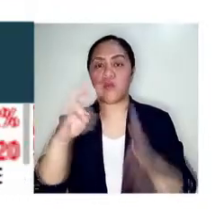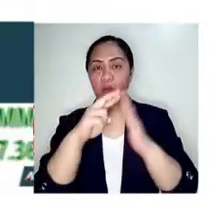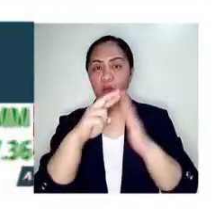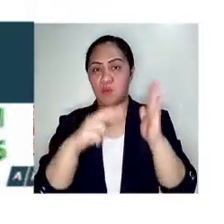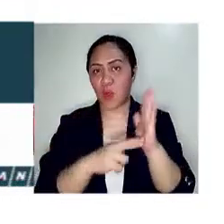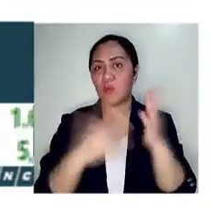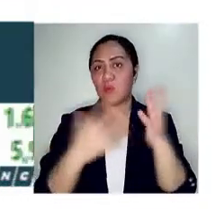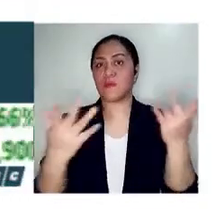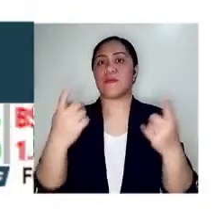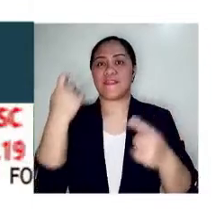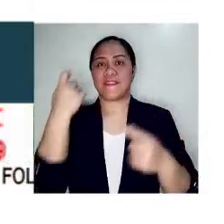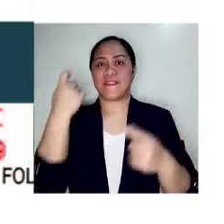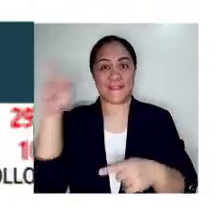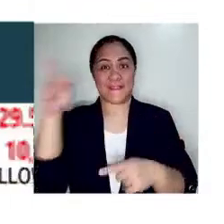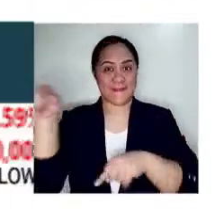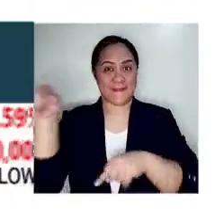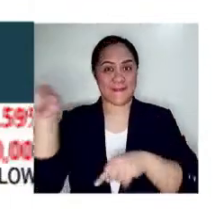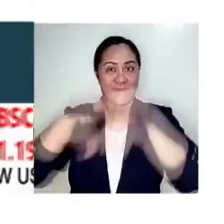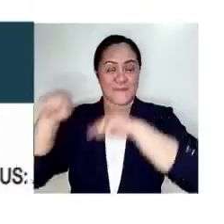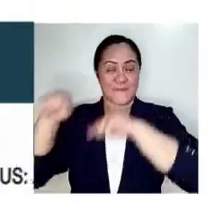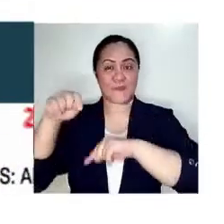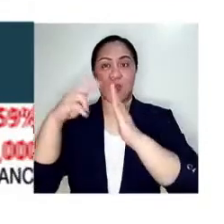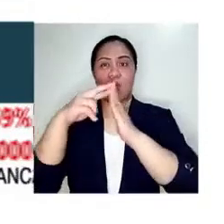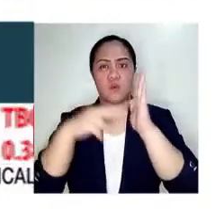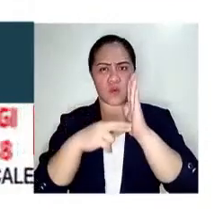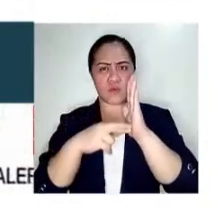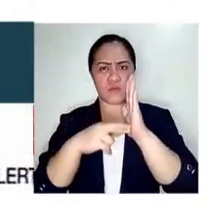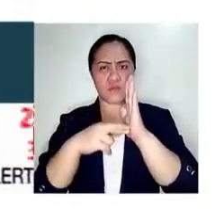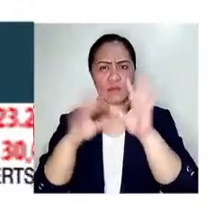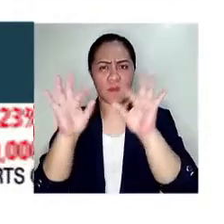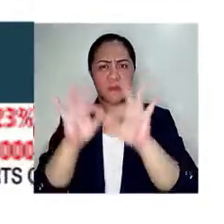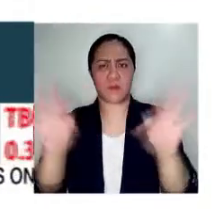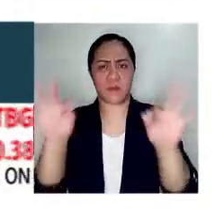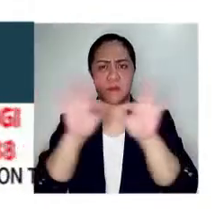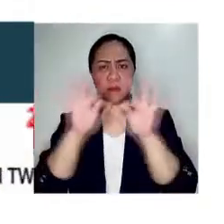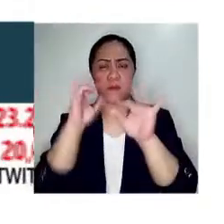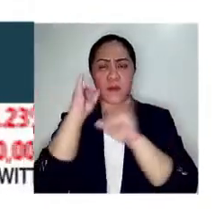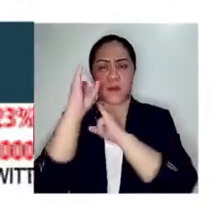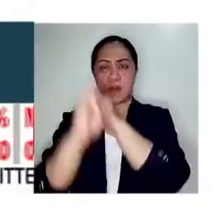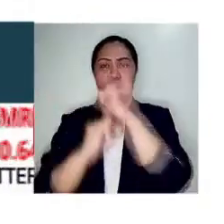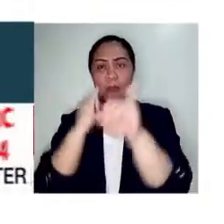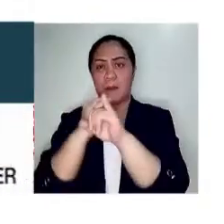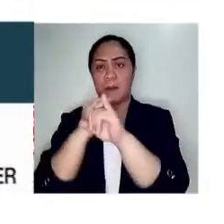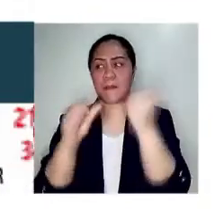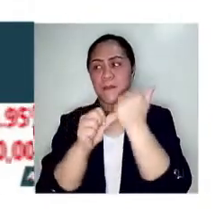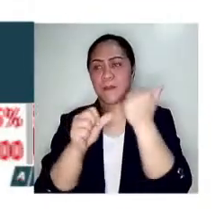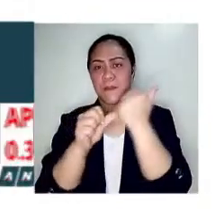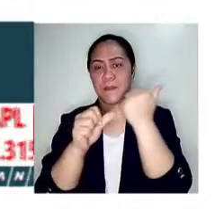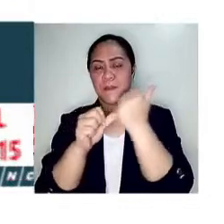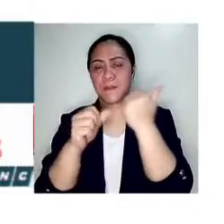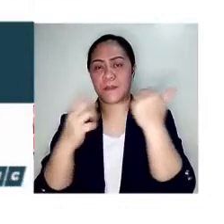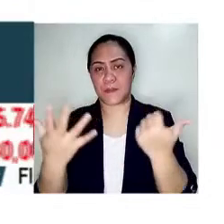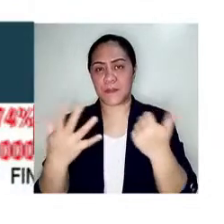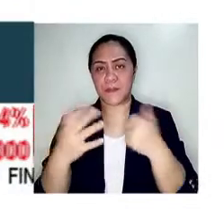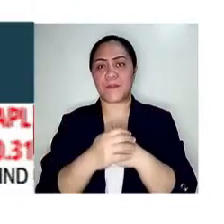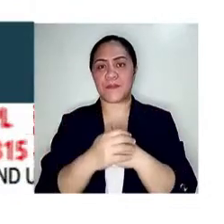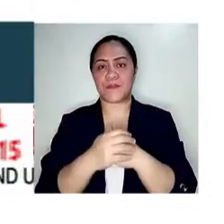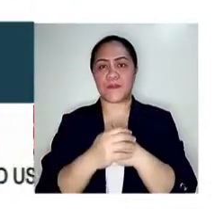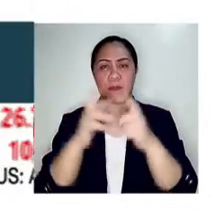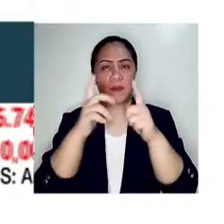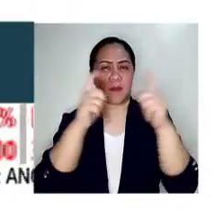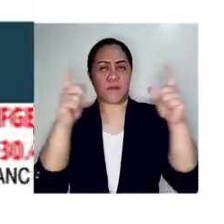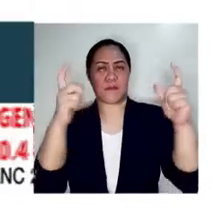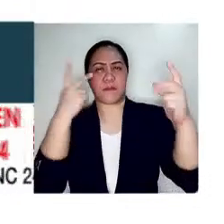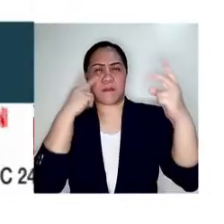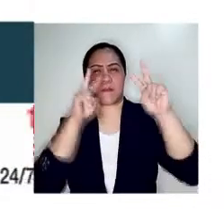saying about the rules-based order in the international system. And to a large extent, the